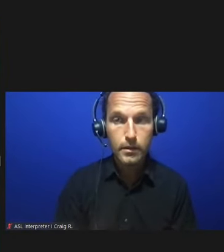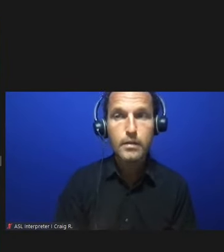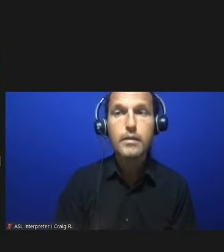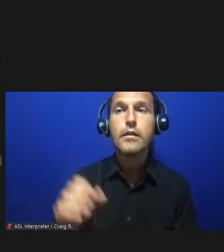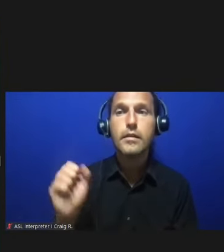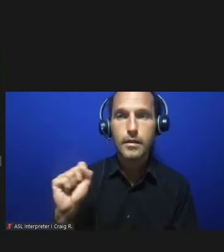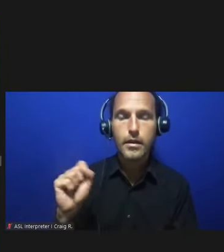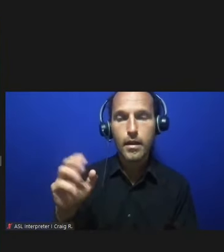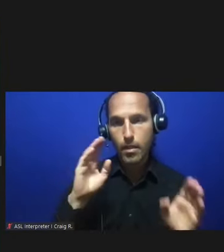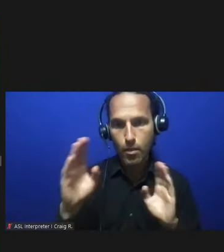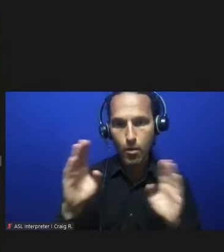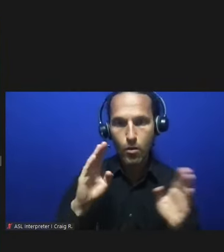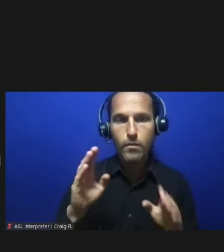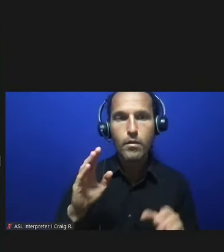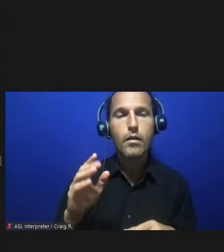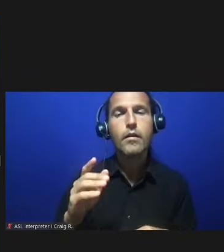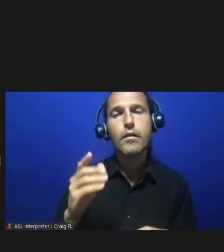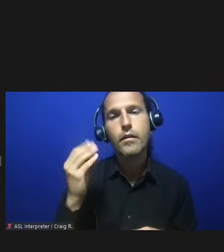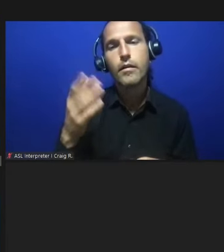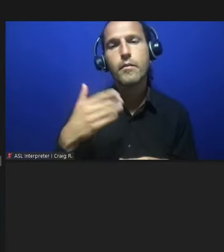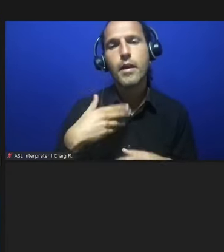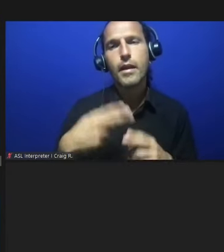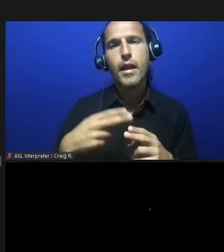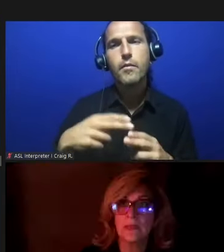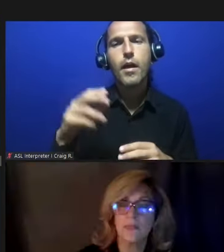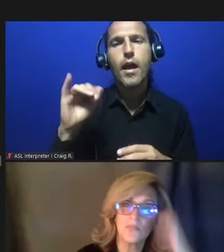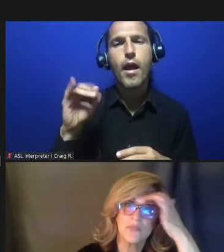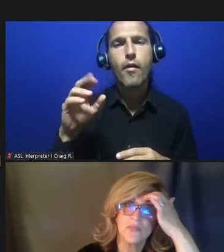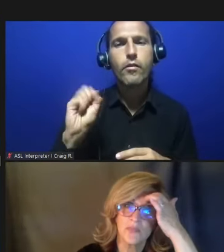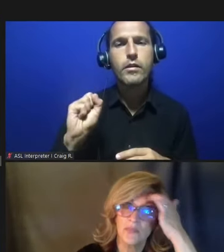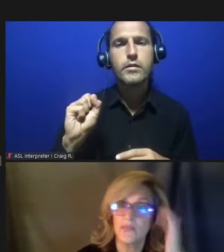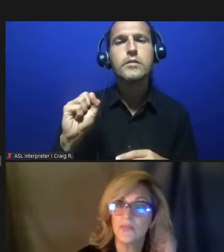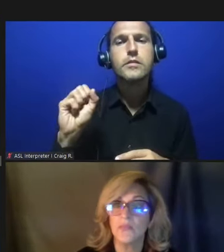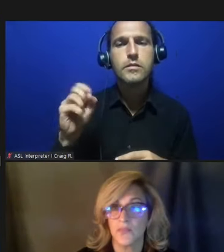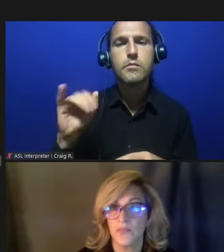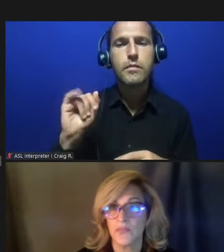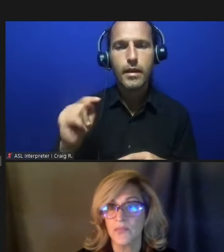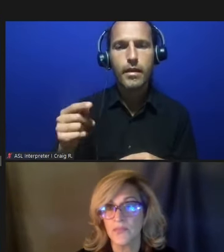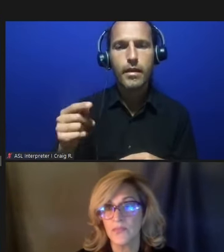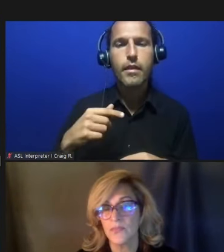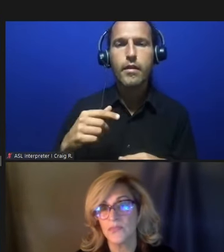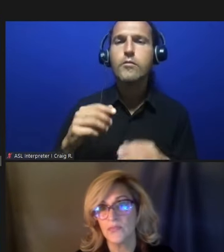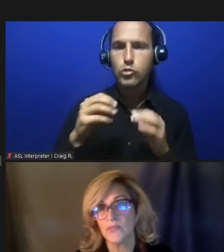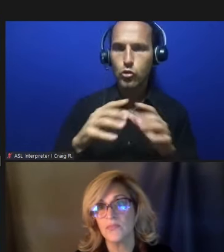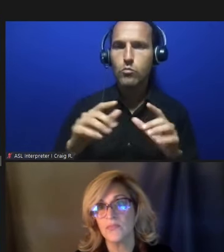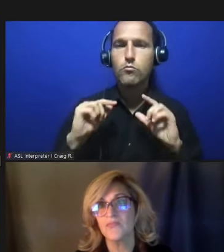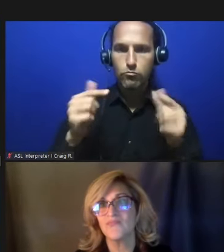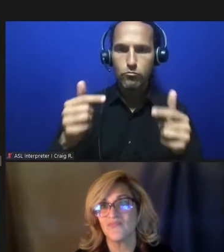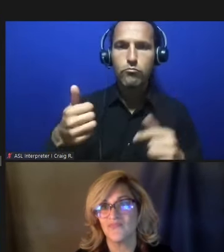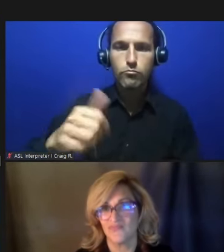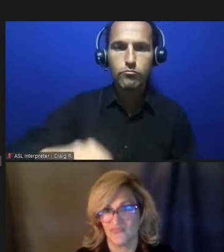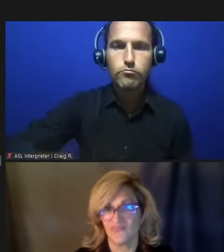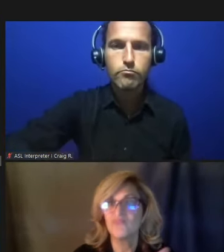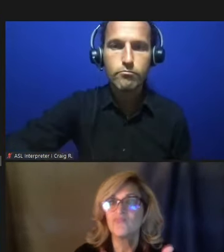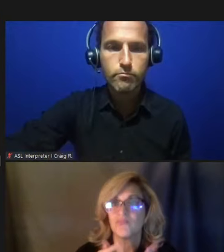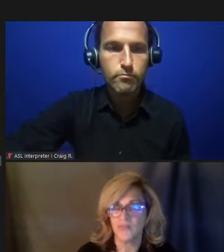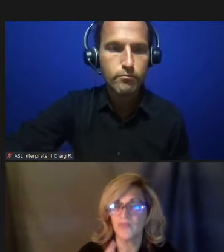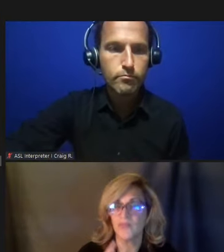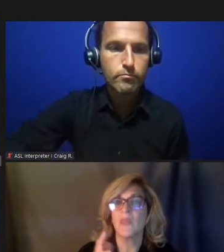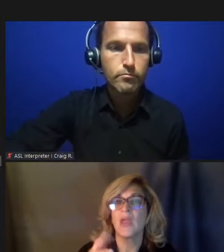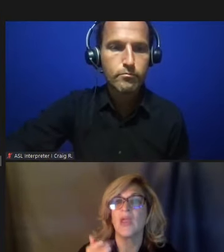Yes, good evening. My name is Iris Smith. I'm a frontline worker. I live in Brooklyn. I support congestion